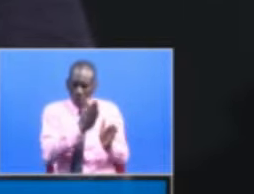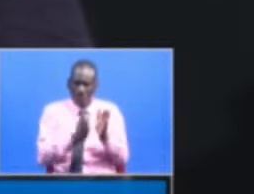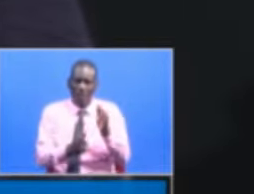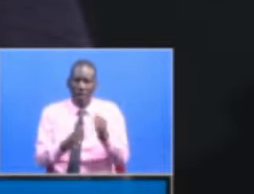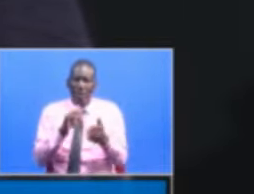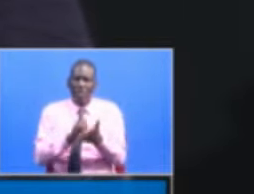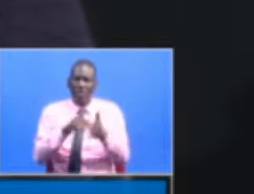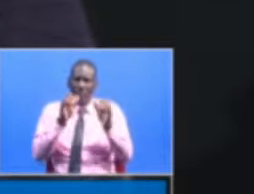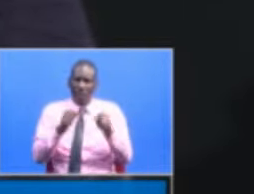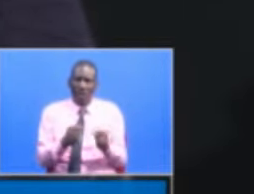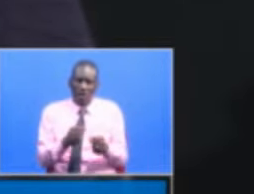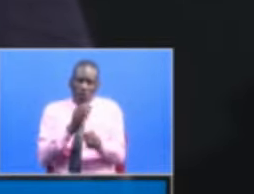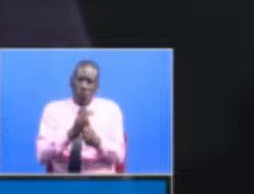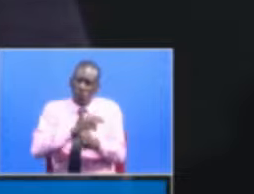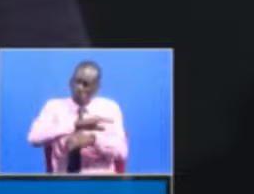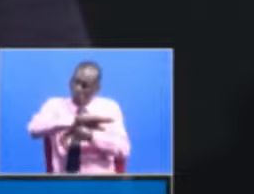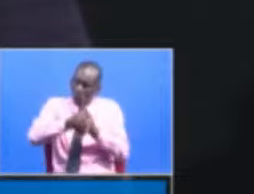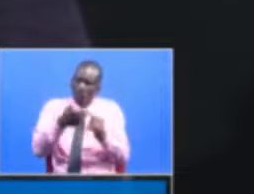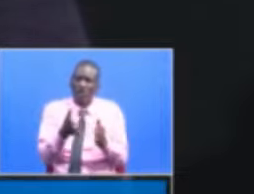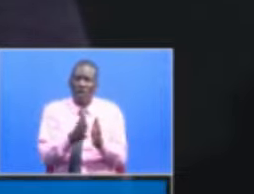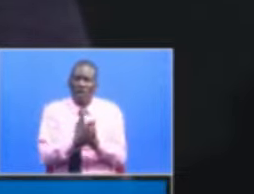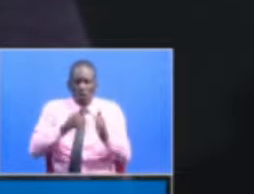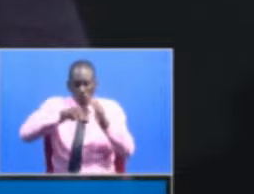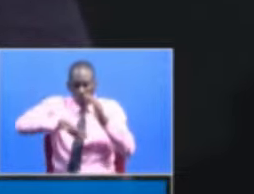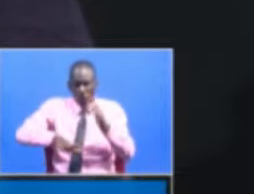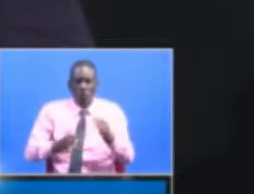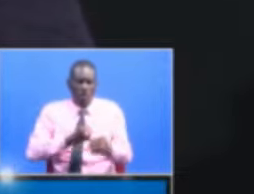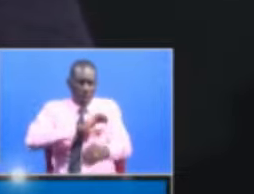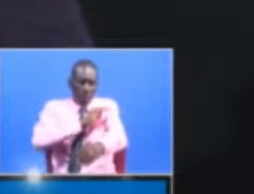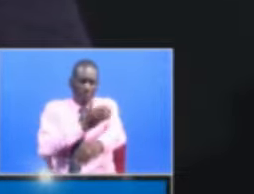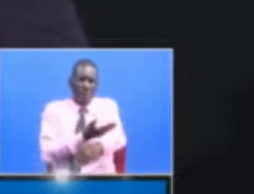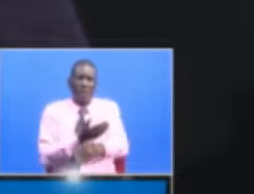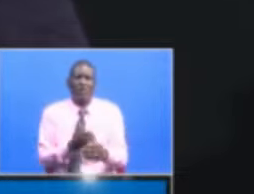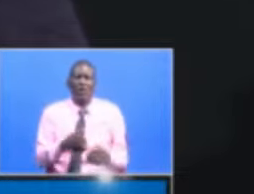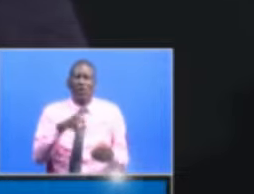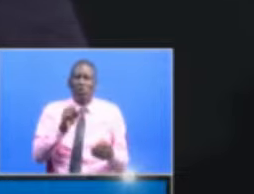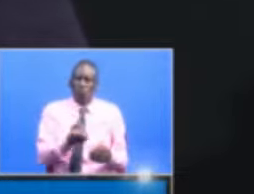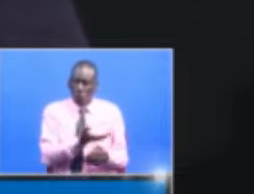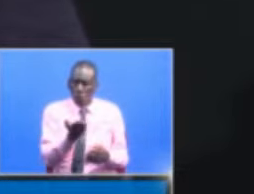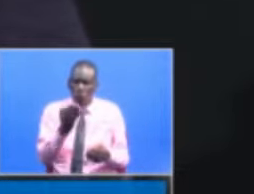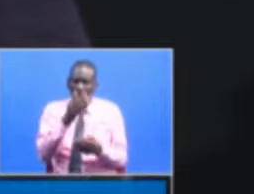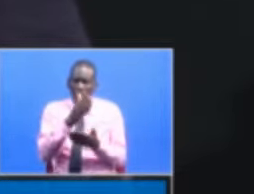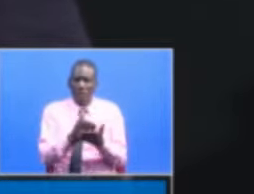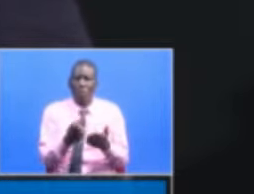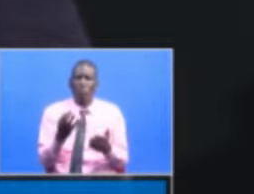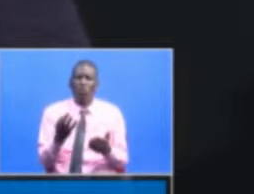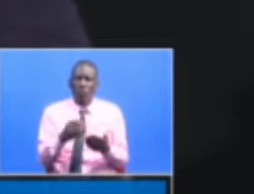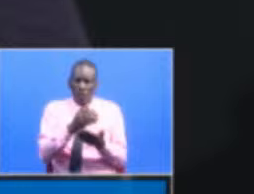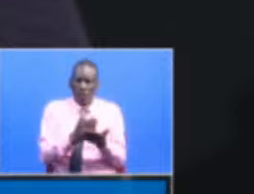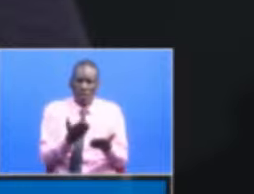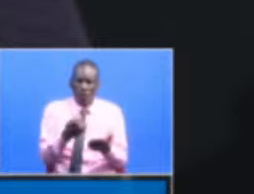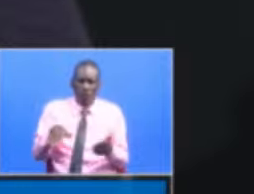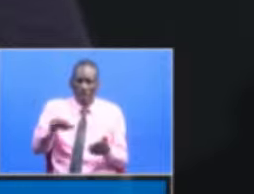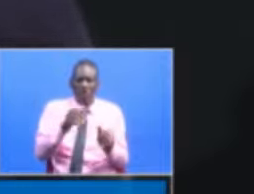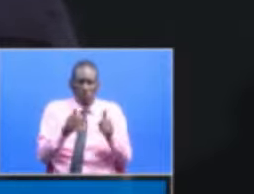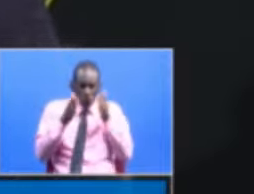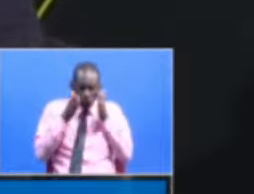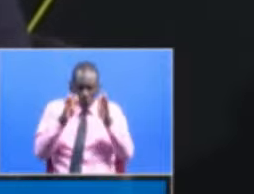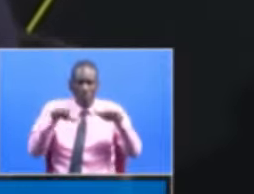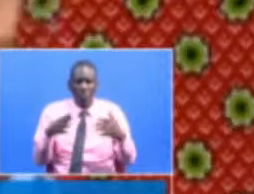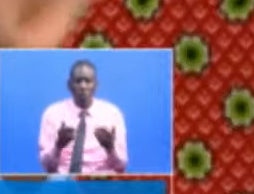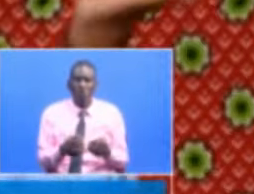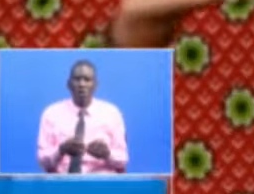actually leverage on and, develop their resilience capacities. So these are some of the areas where we are focusing on. The